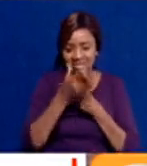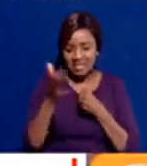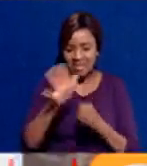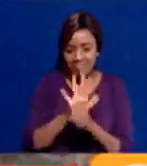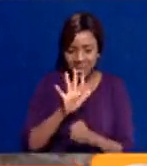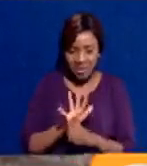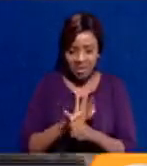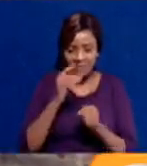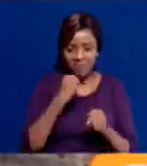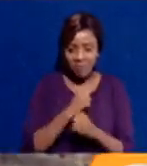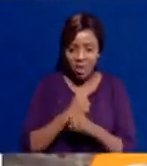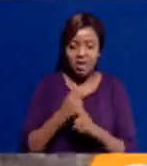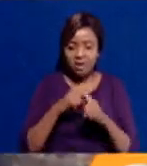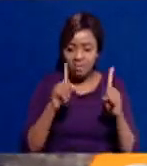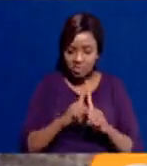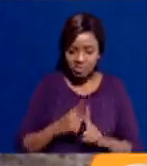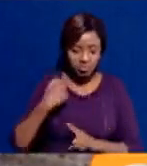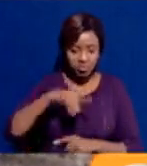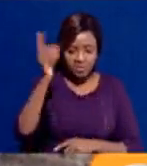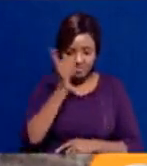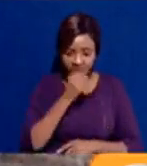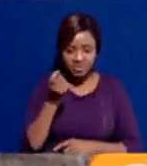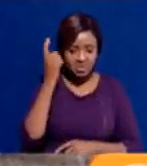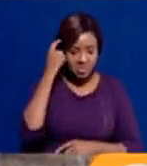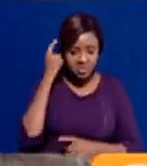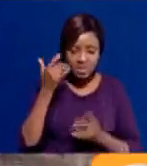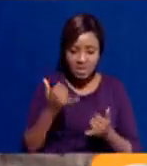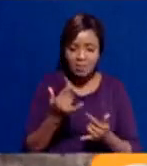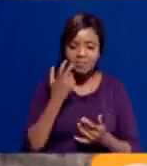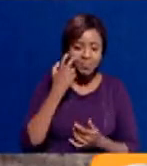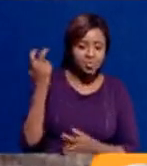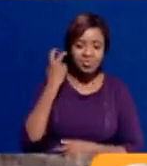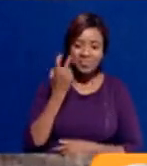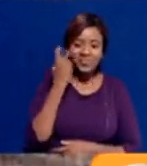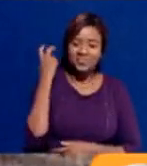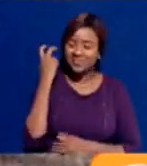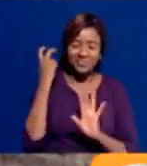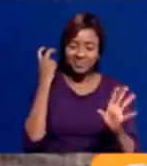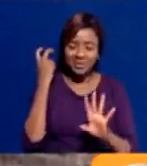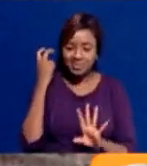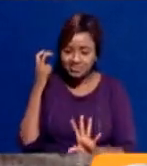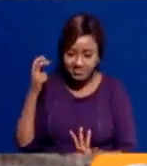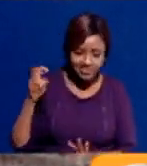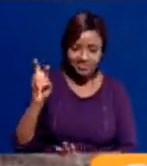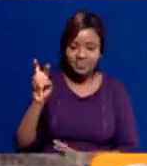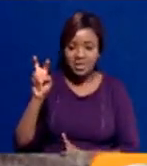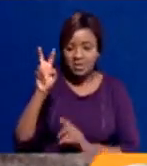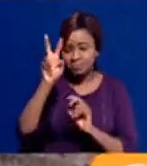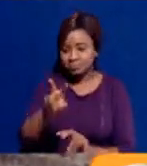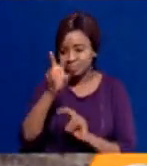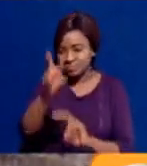taken through the sermon that we must not dwell on the past. We must think on how we can